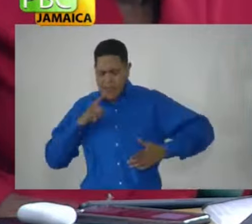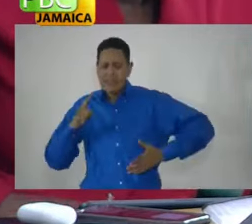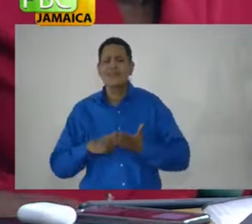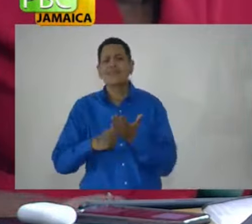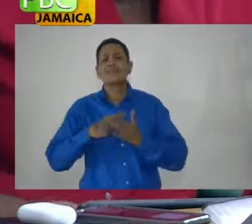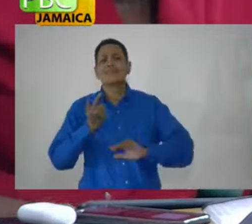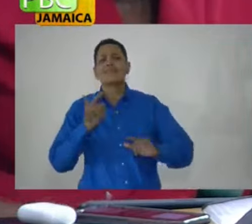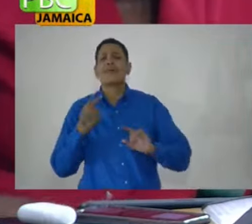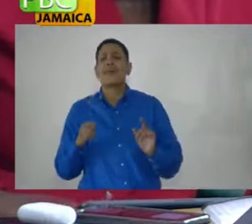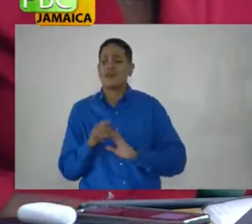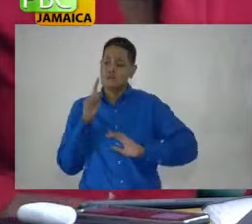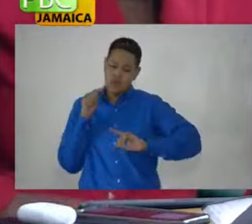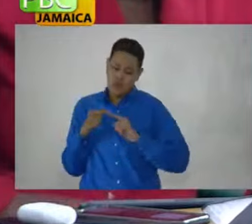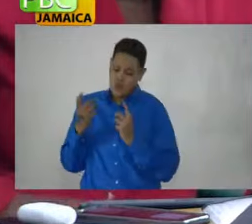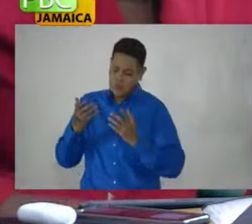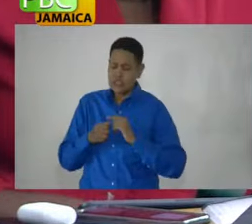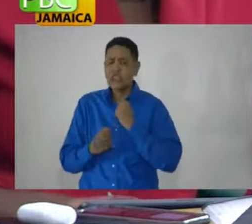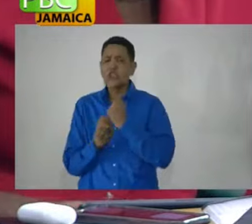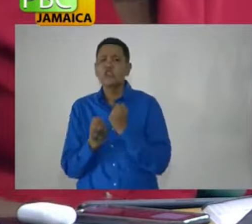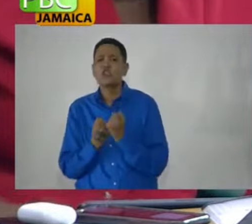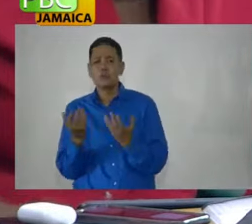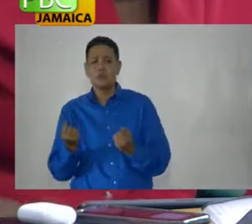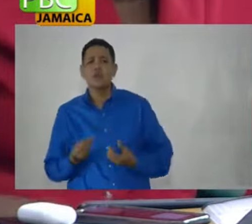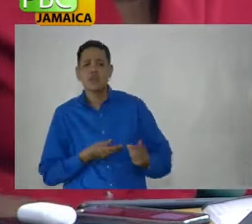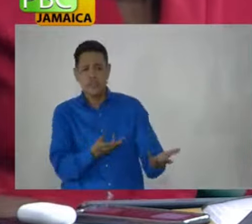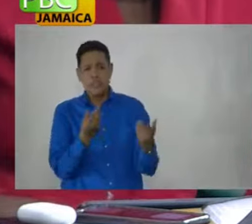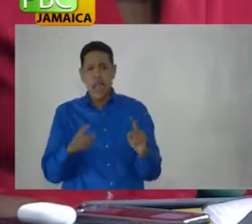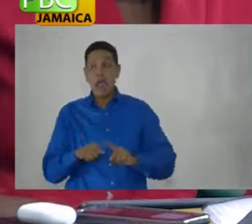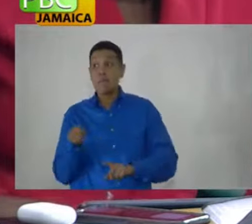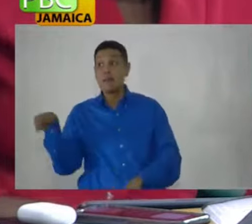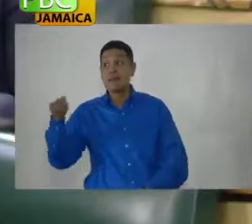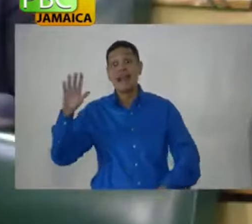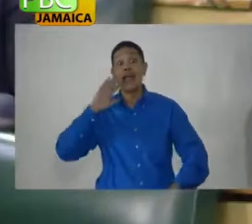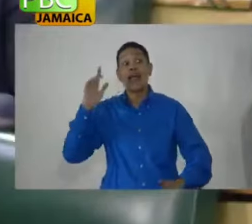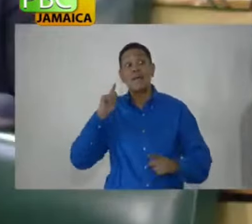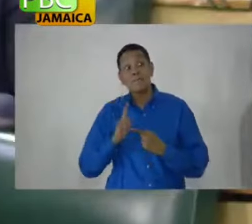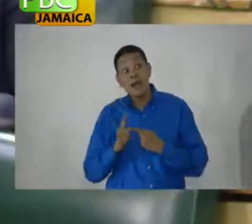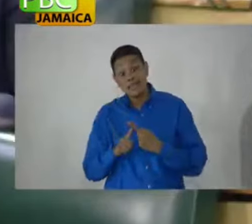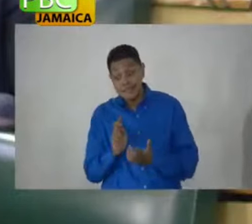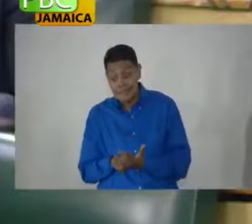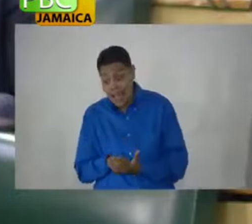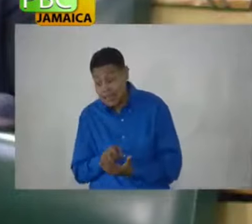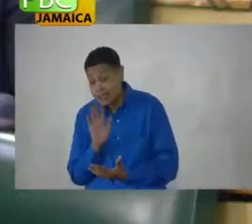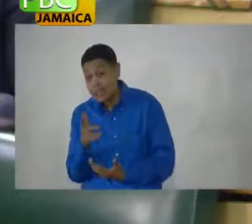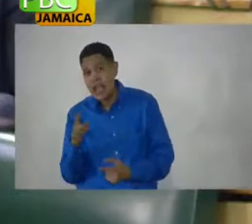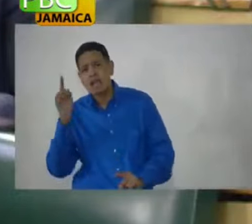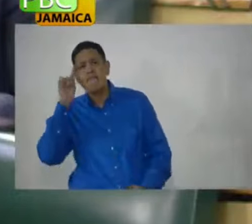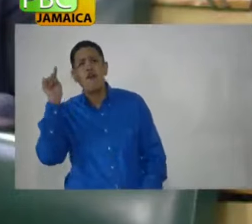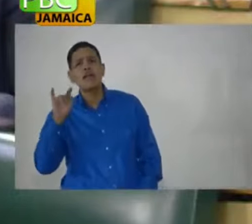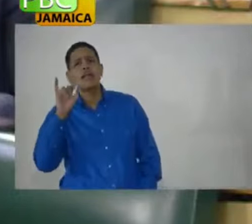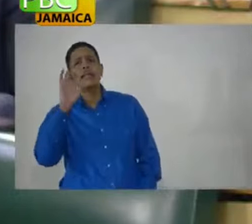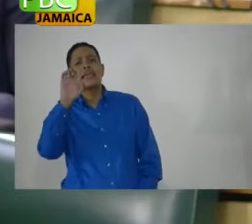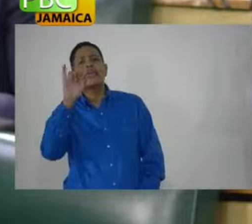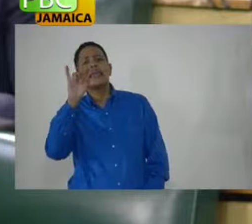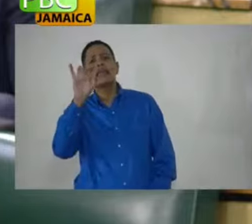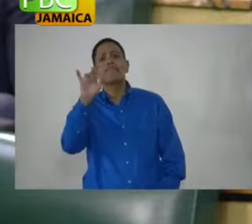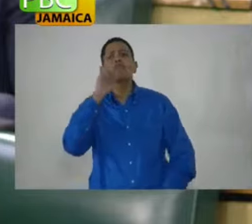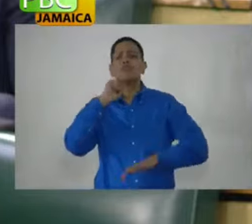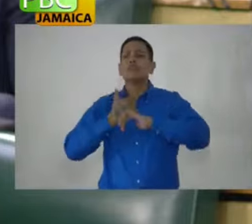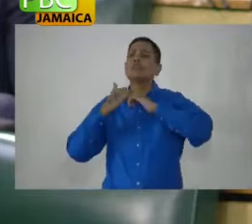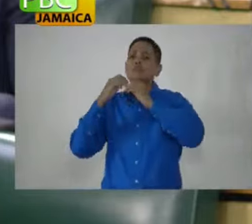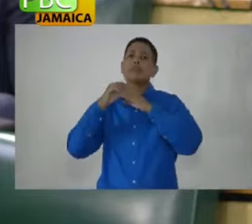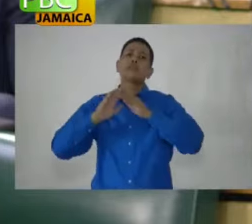discourse and the opposition's support and their positive stance for e-invoicing to be